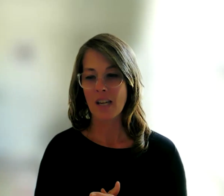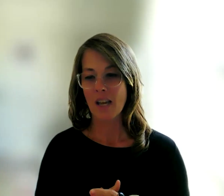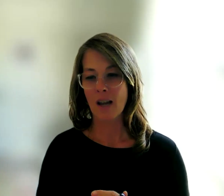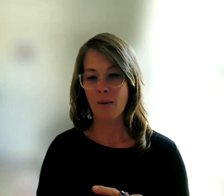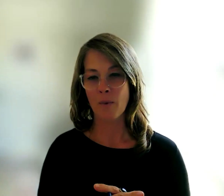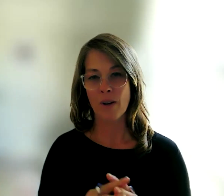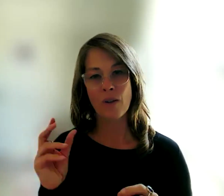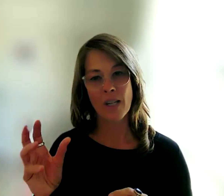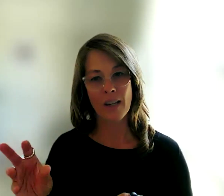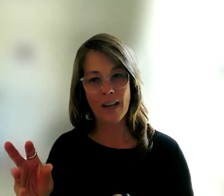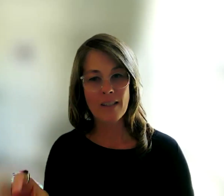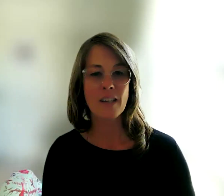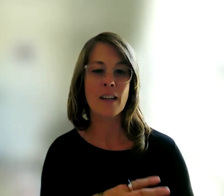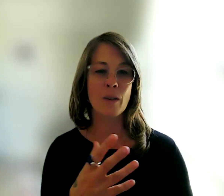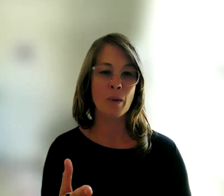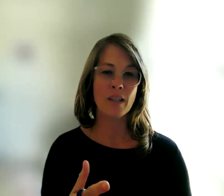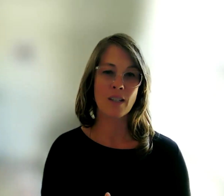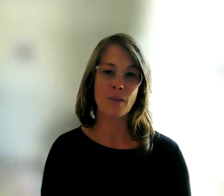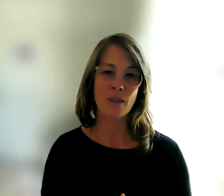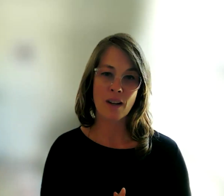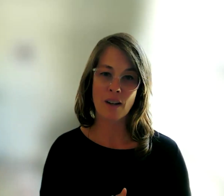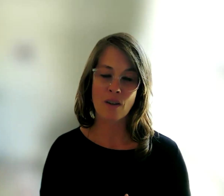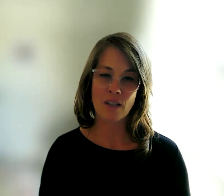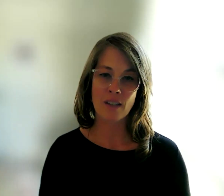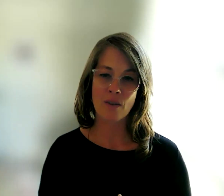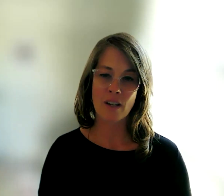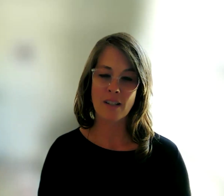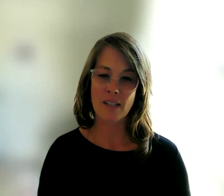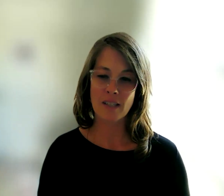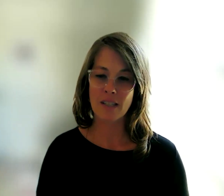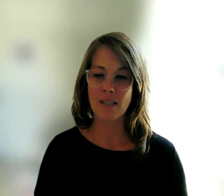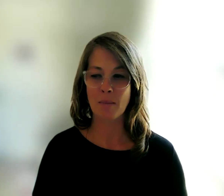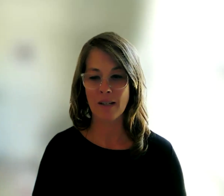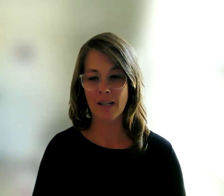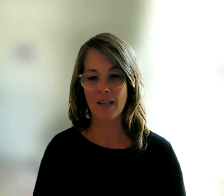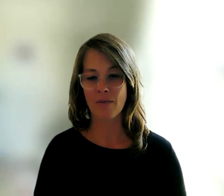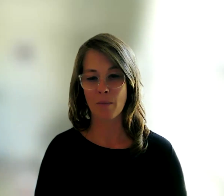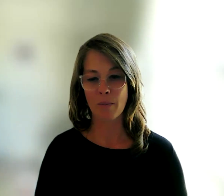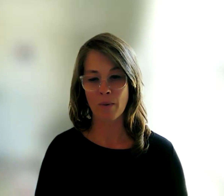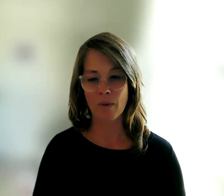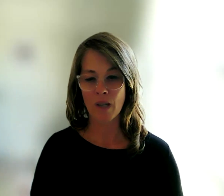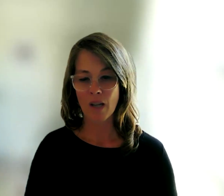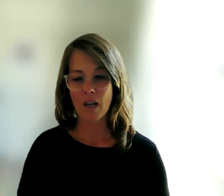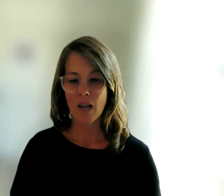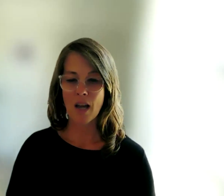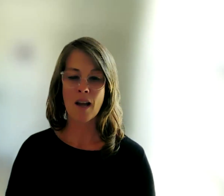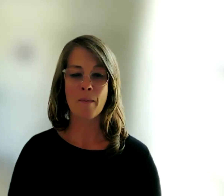micro-credentialing where you take a case study and you build it into content that already exists that's mandated for